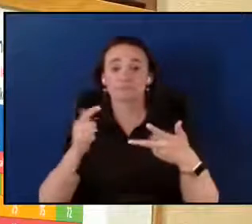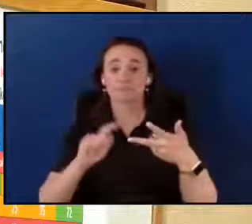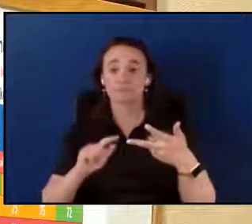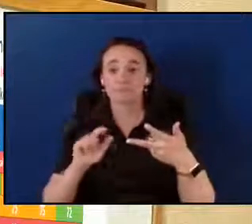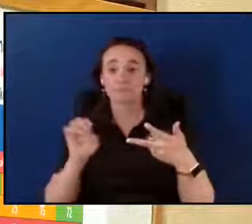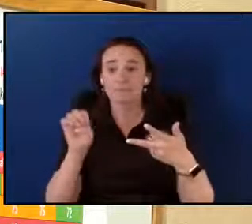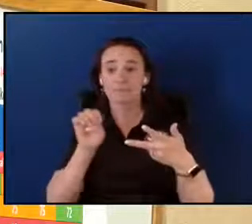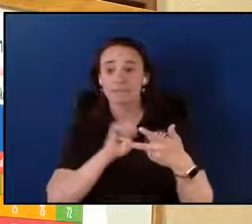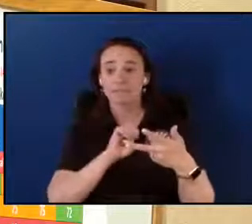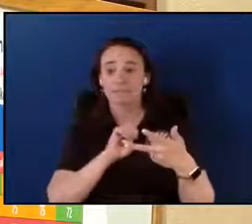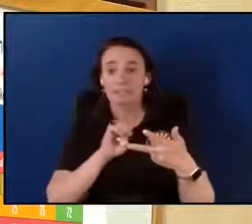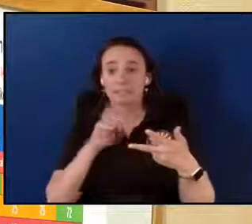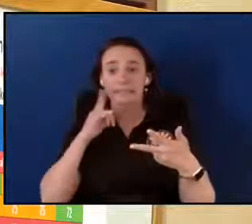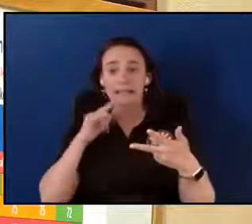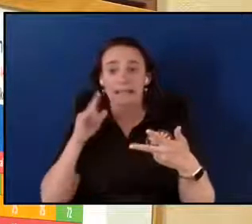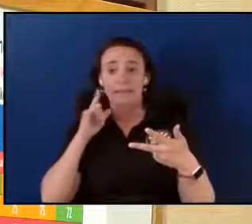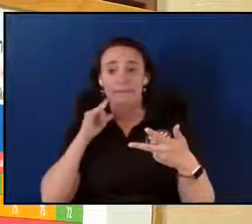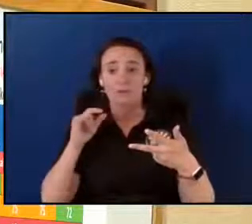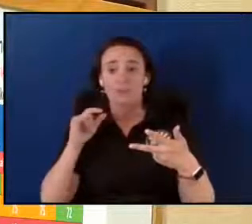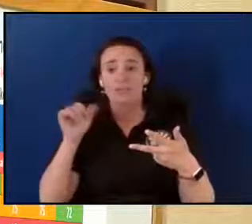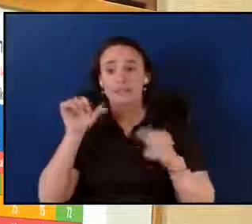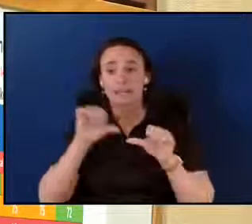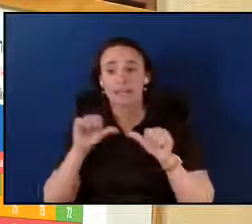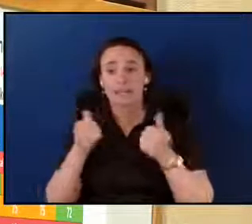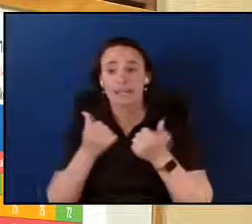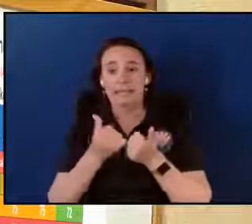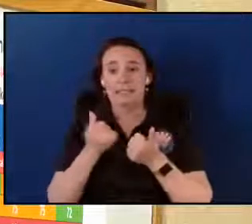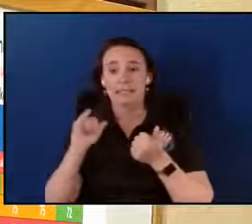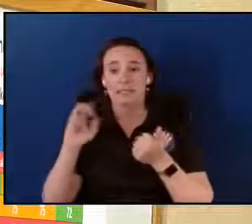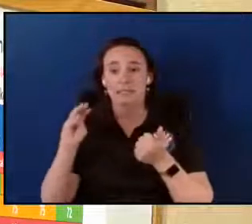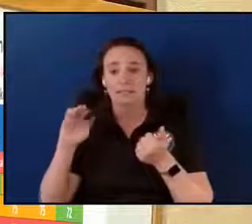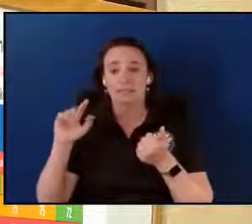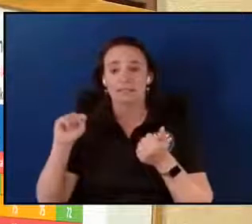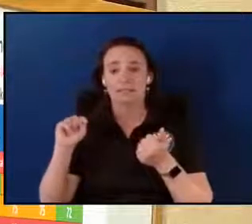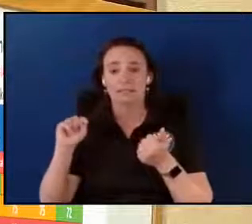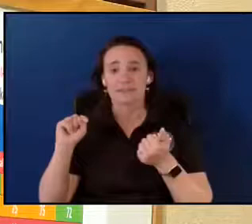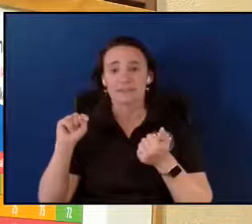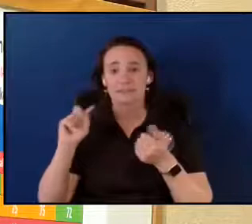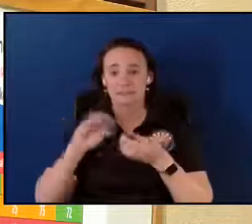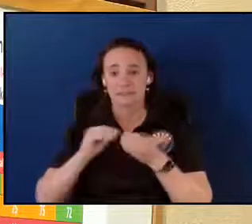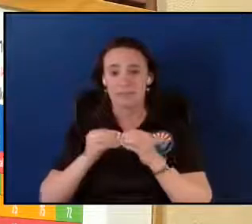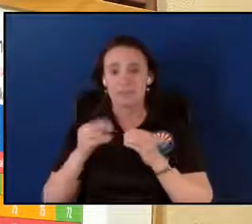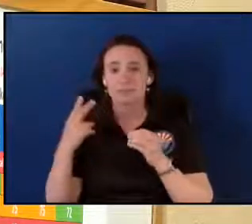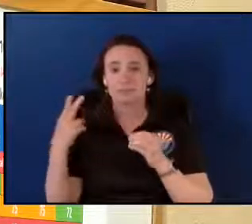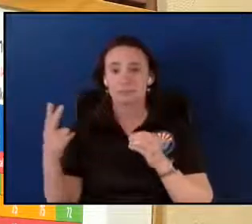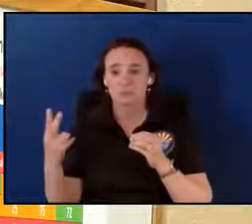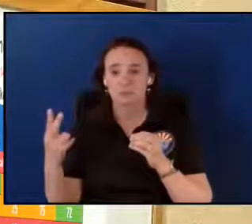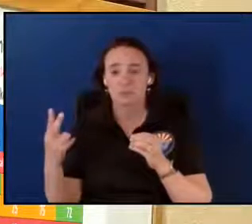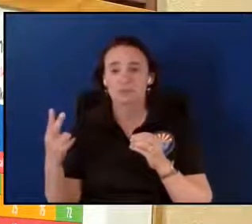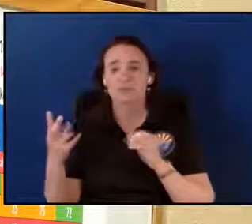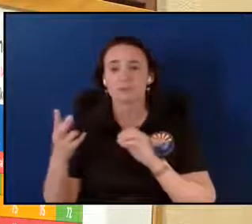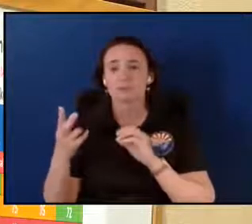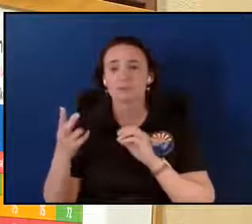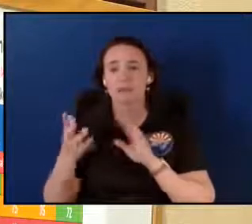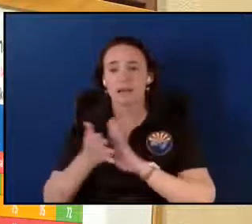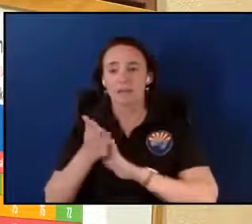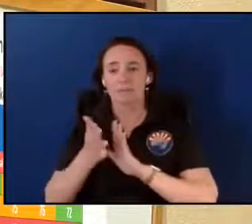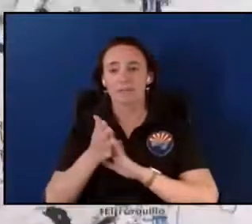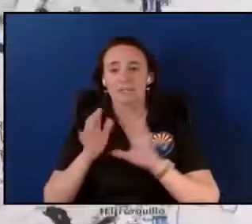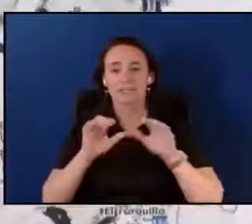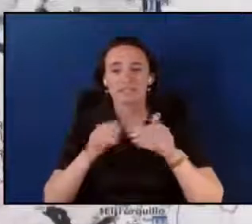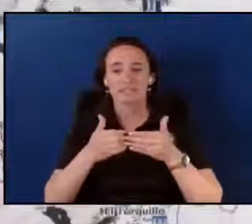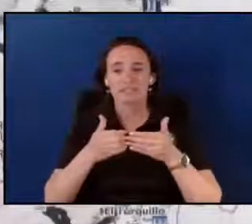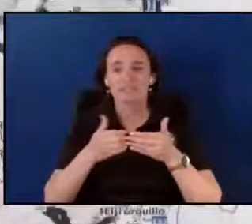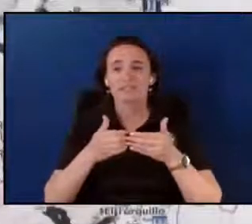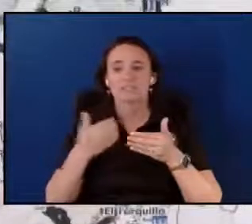for California Interagency Incident Management Team 2, Operations Section Chief Keith Garola.